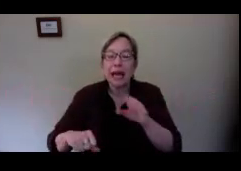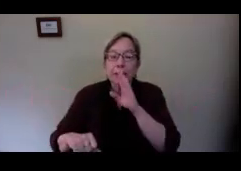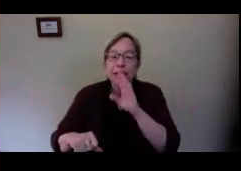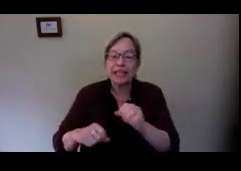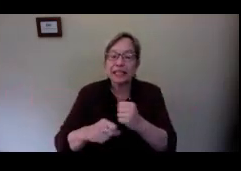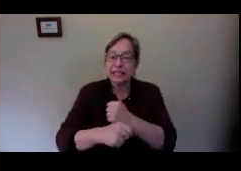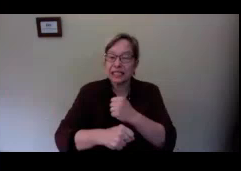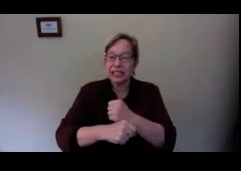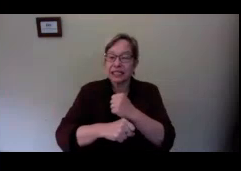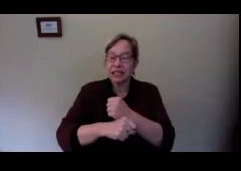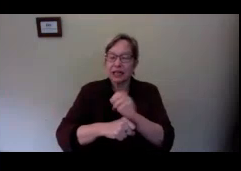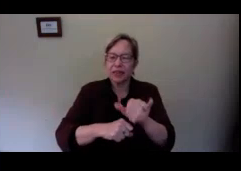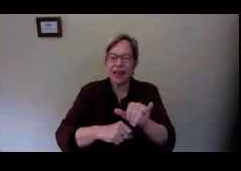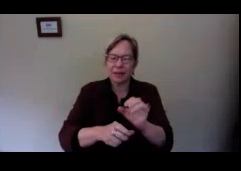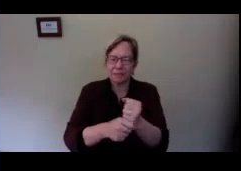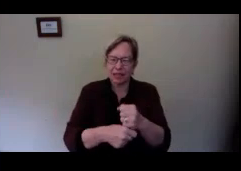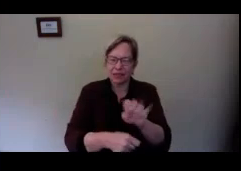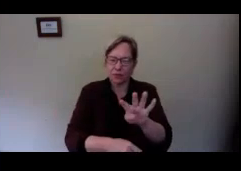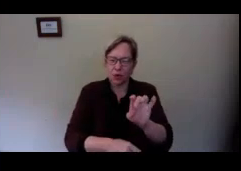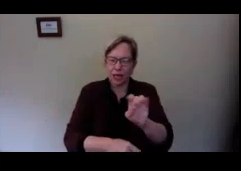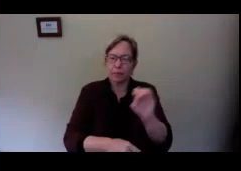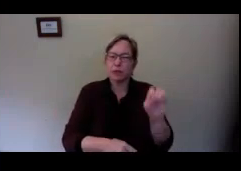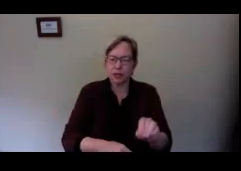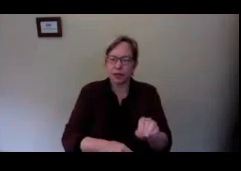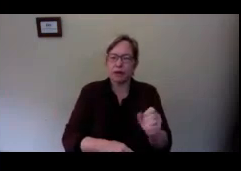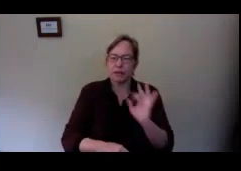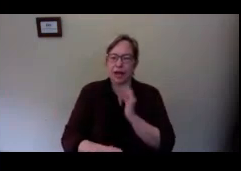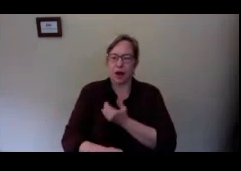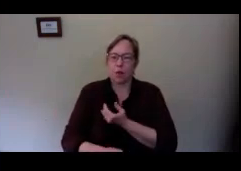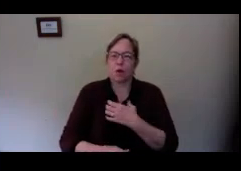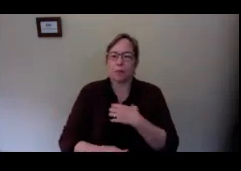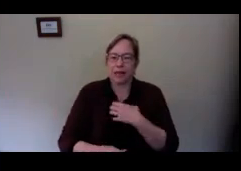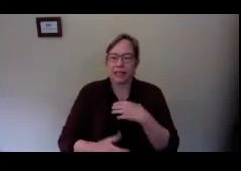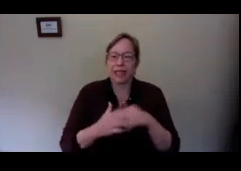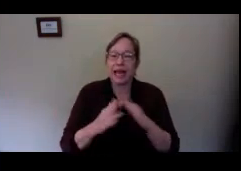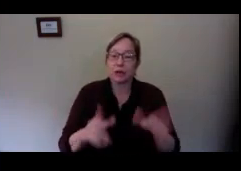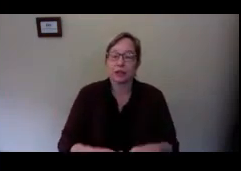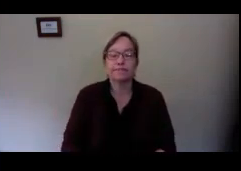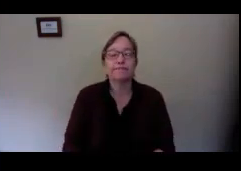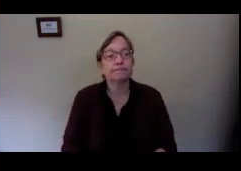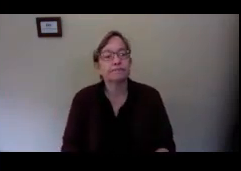statistic that it makes up 48% of our complaints in housing. Next slide.